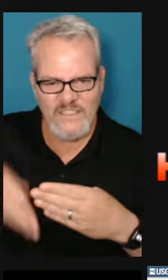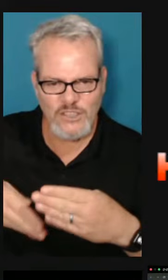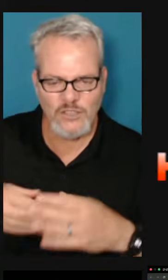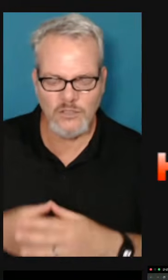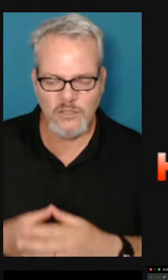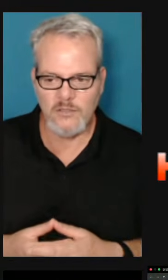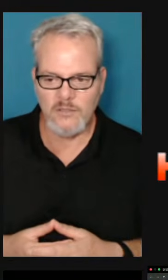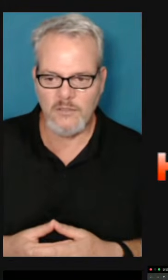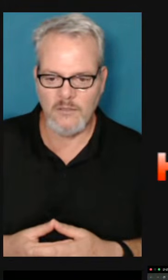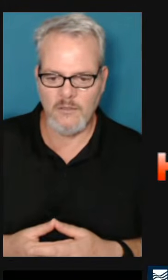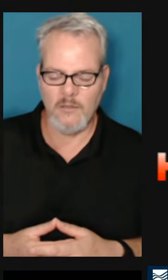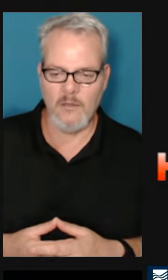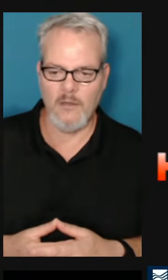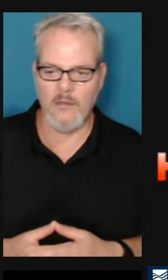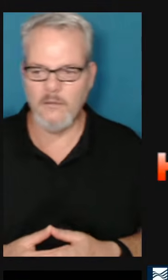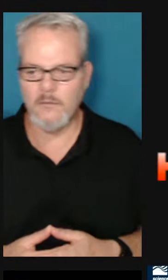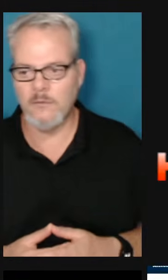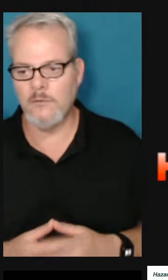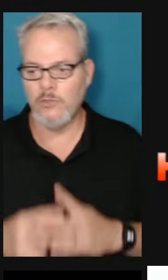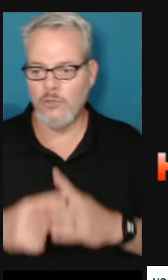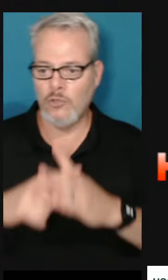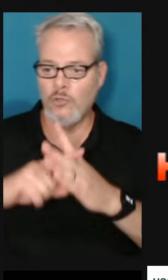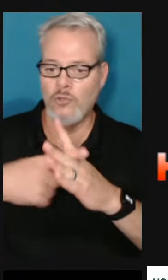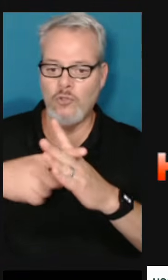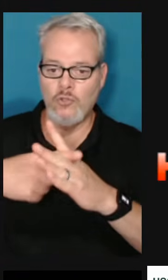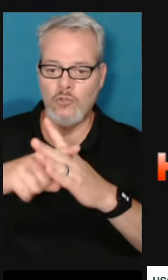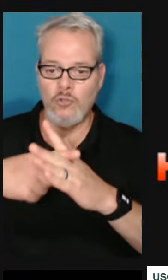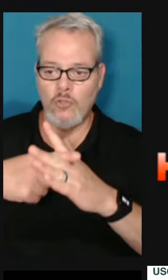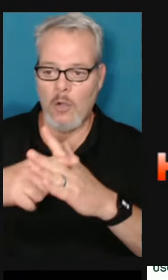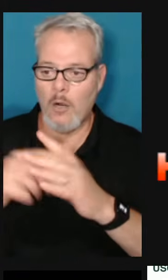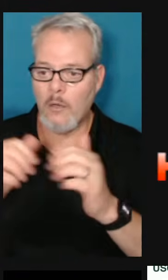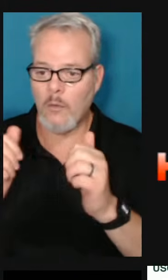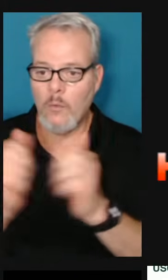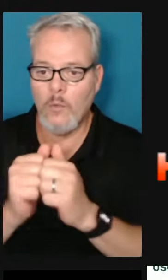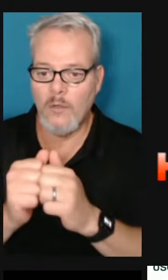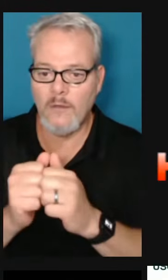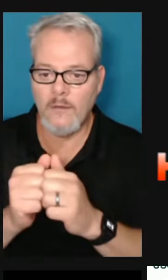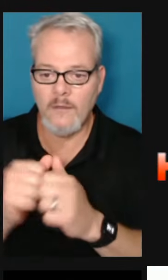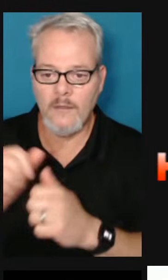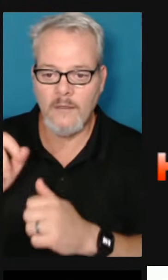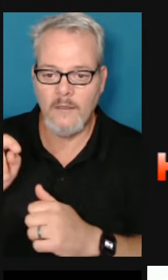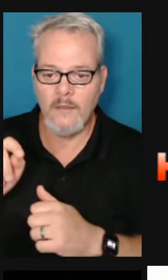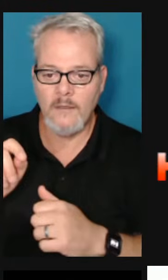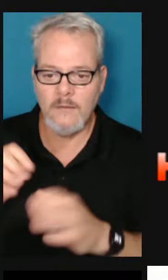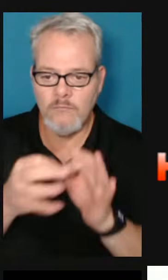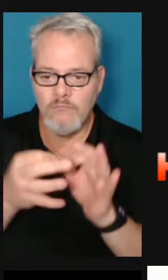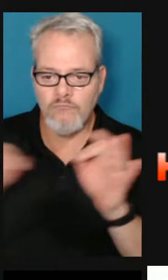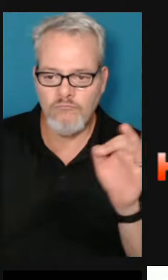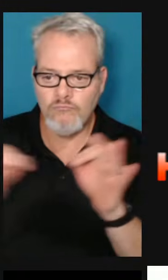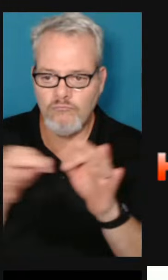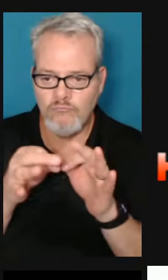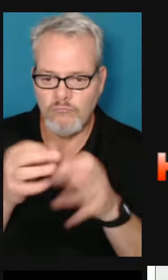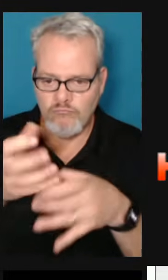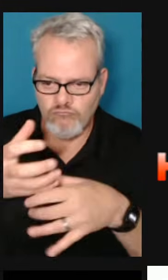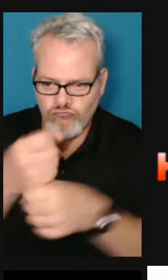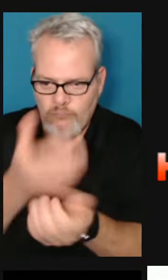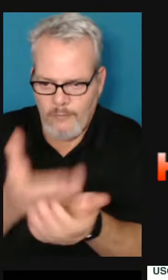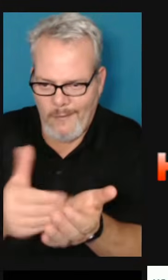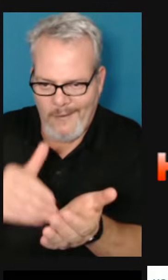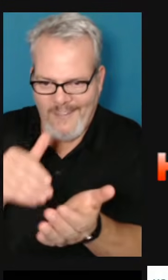And we'll start off by going through some of the text updates here. And just to recap, that same information statements where we